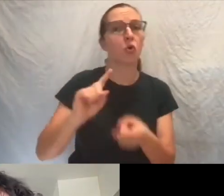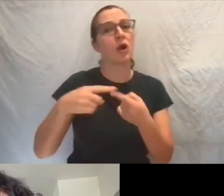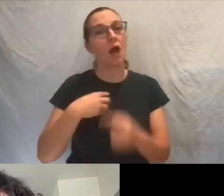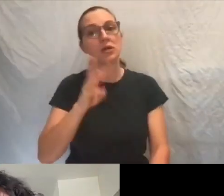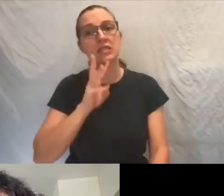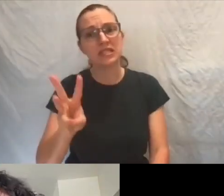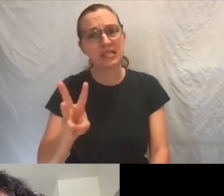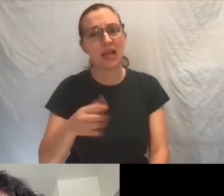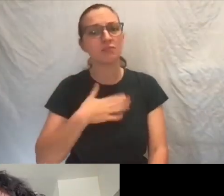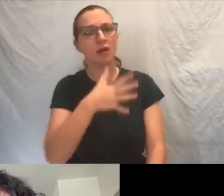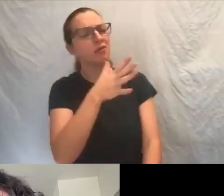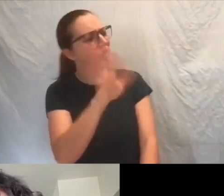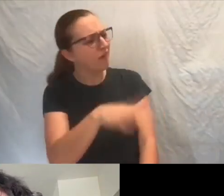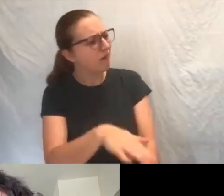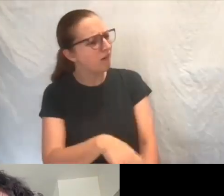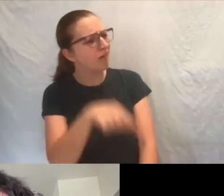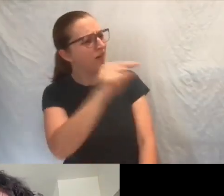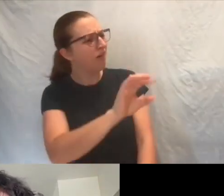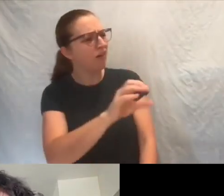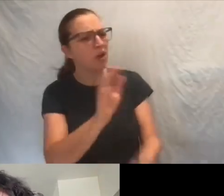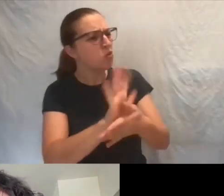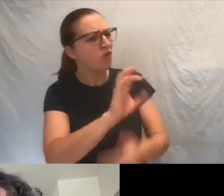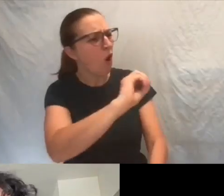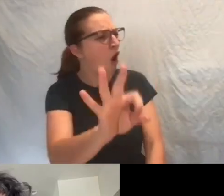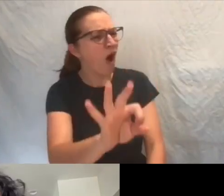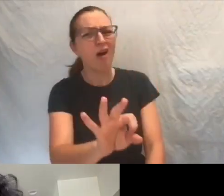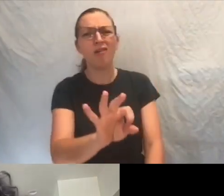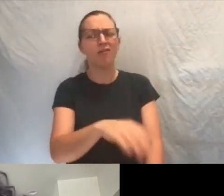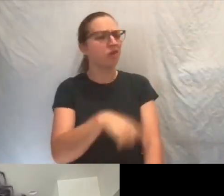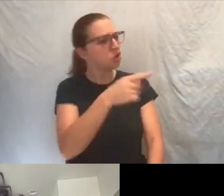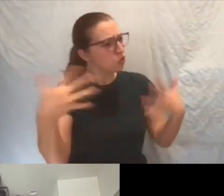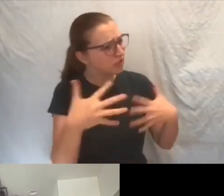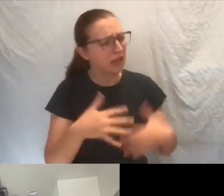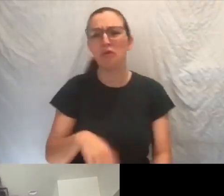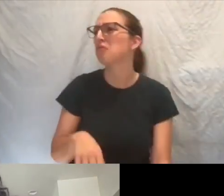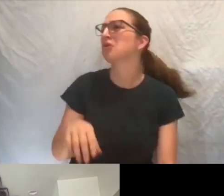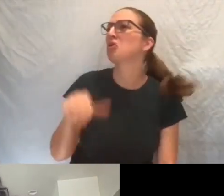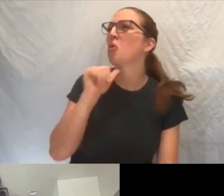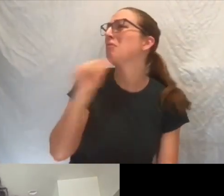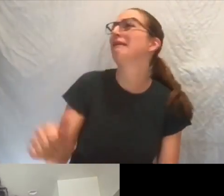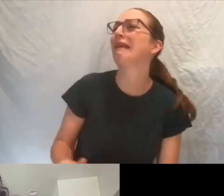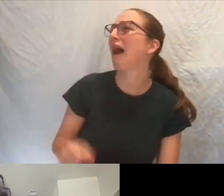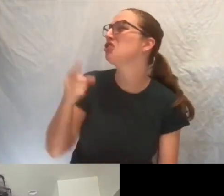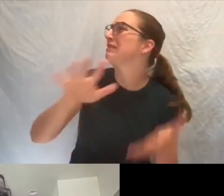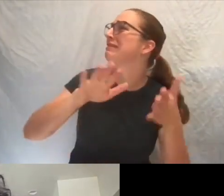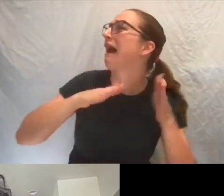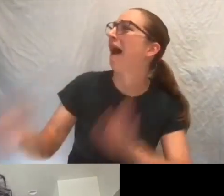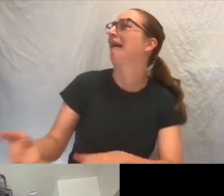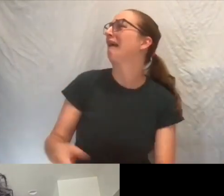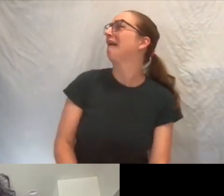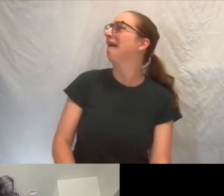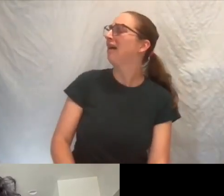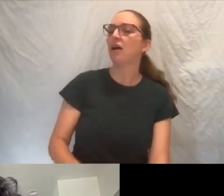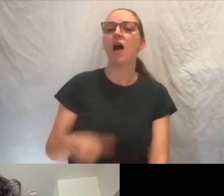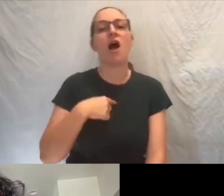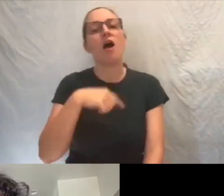"Turn that off. You're scared." And I said, "No, I'm not. She's dying." So I was in